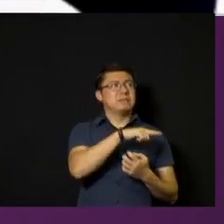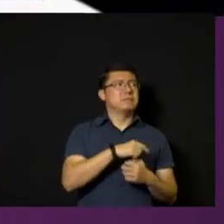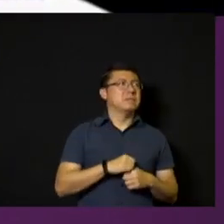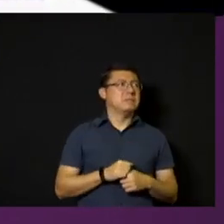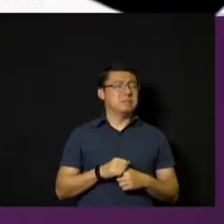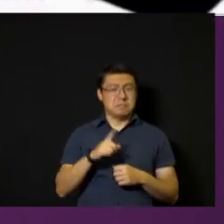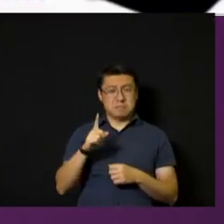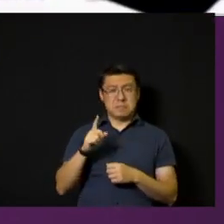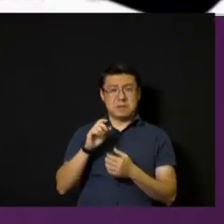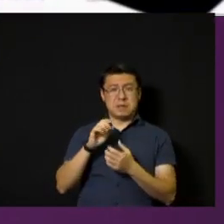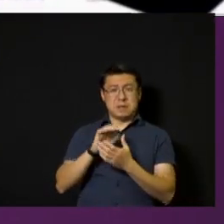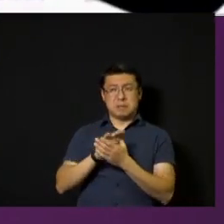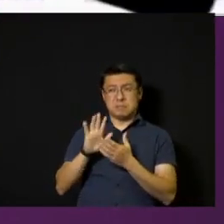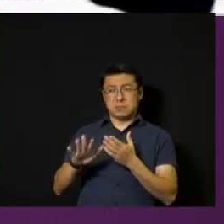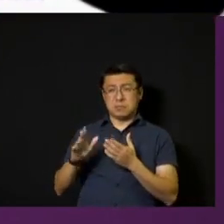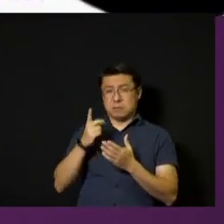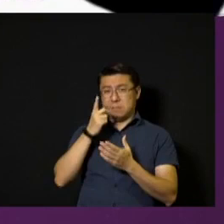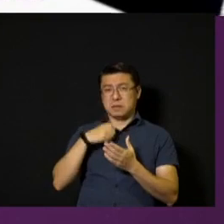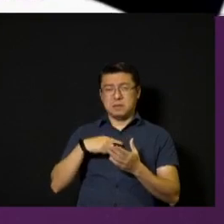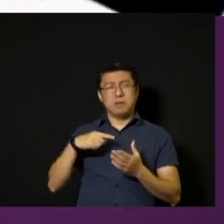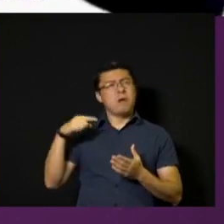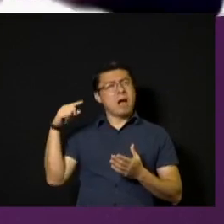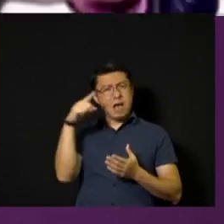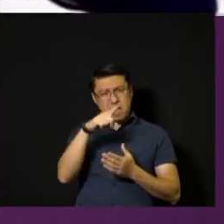And BD tell me go to the office,